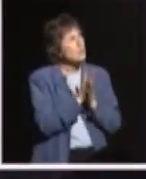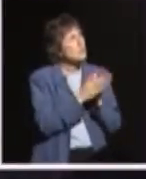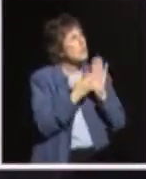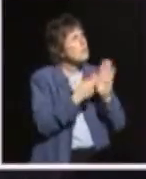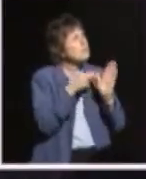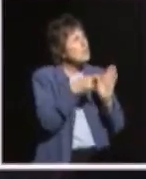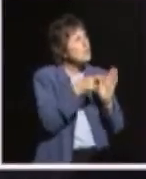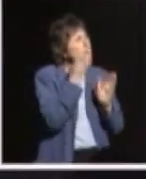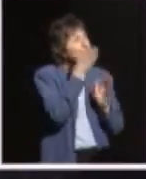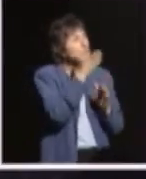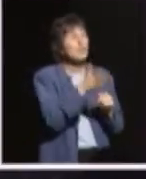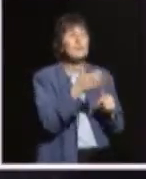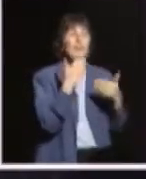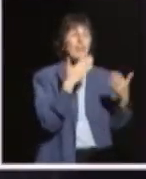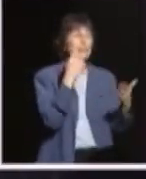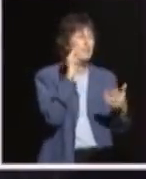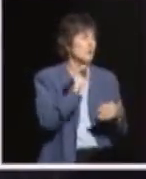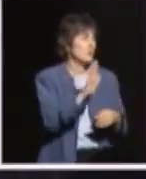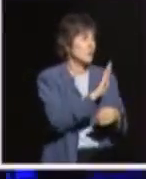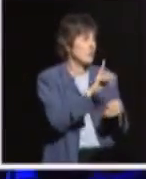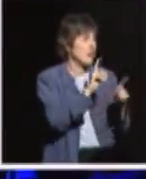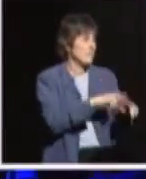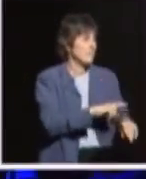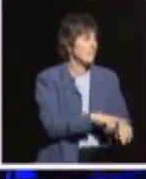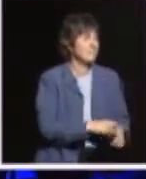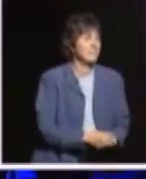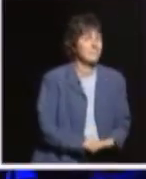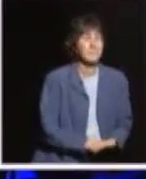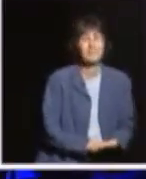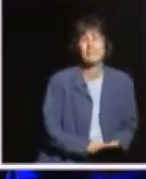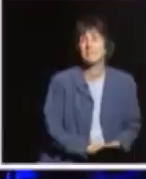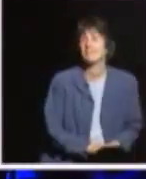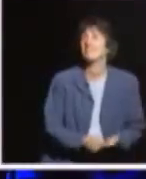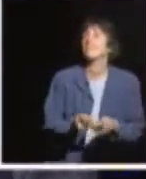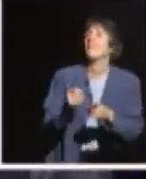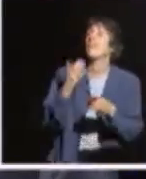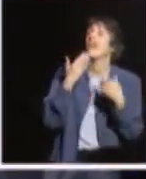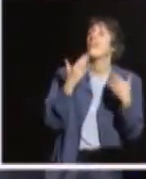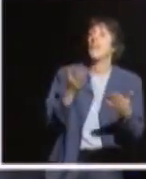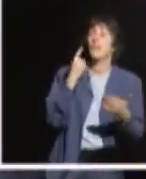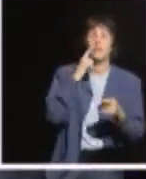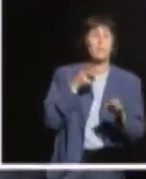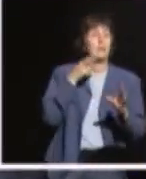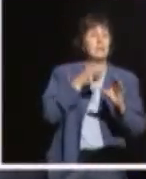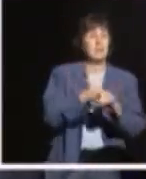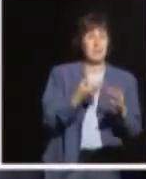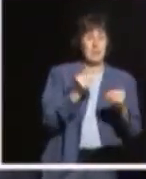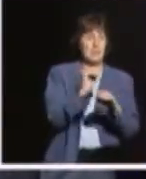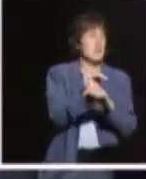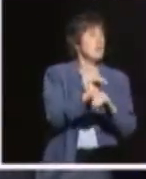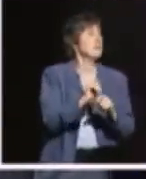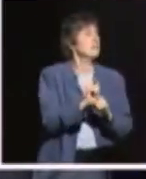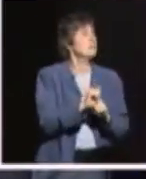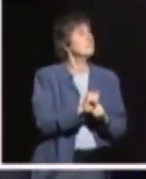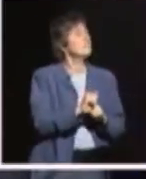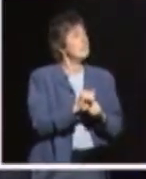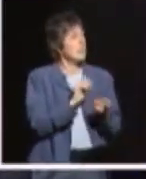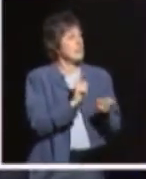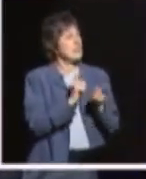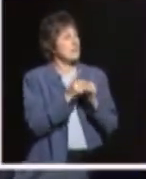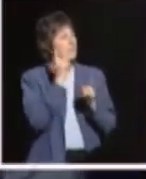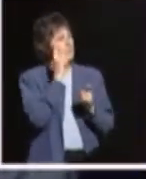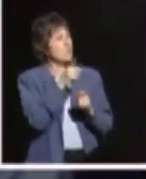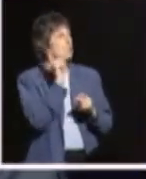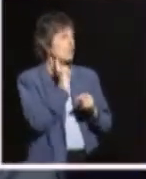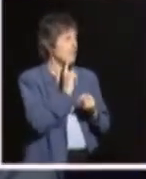future. Thanks very much for your time. Great. Thank you for participating in this congressional forum, which was adapted for the deaf and